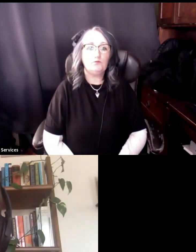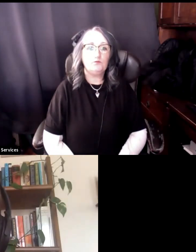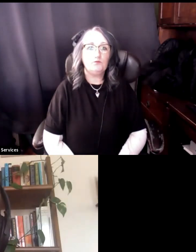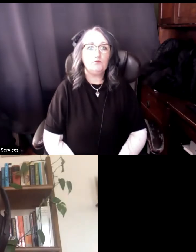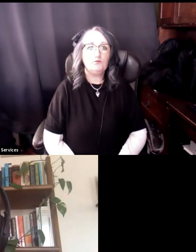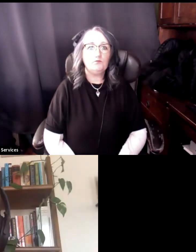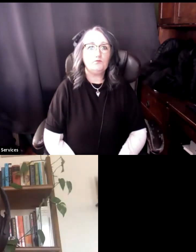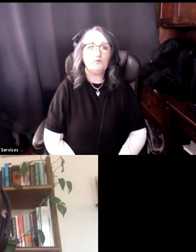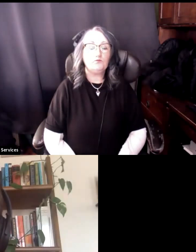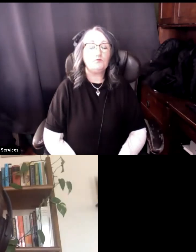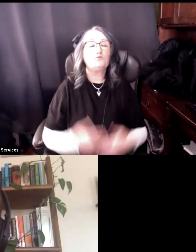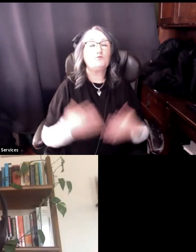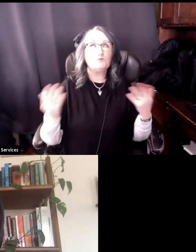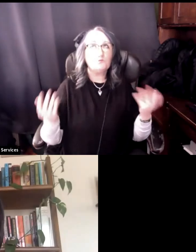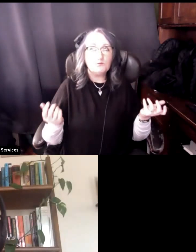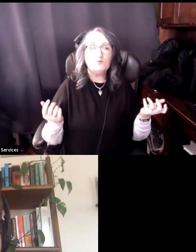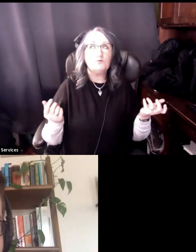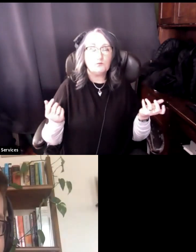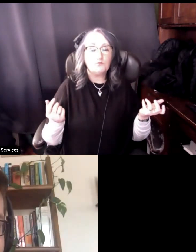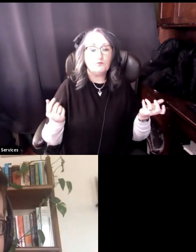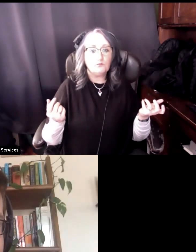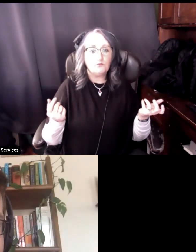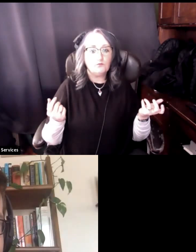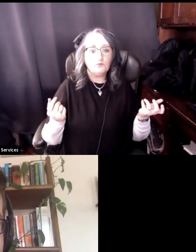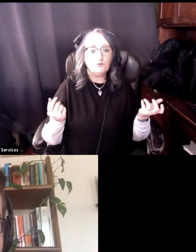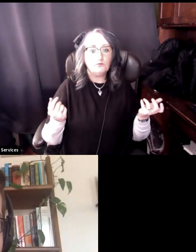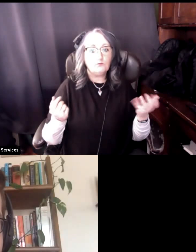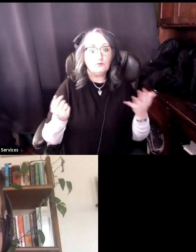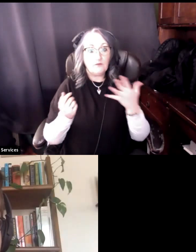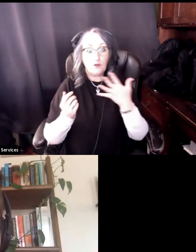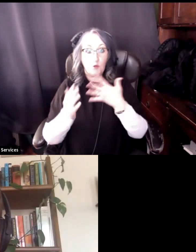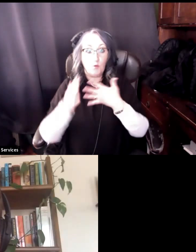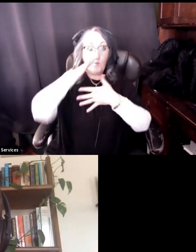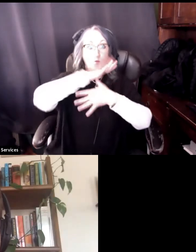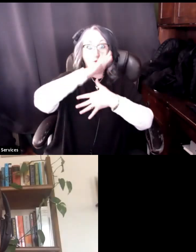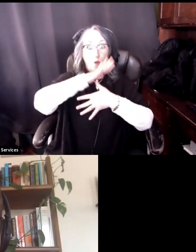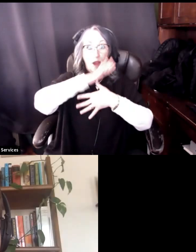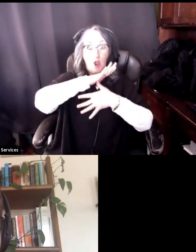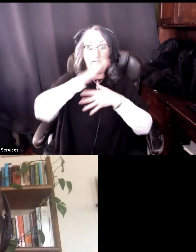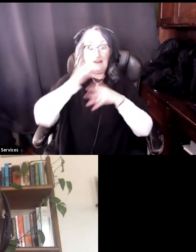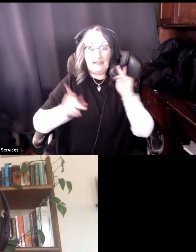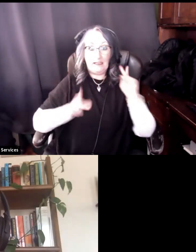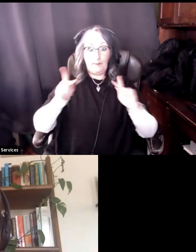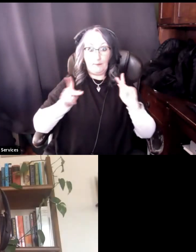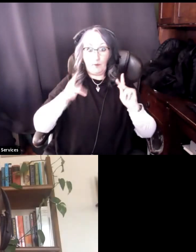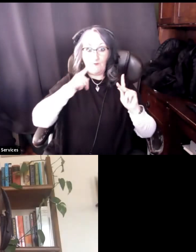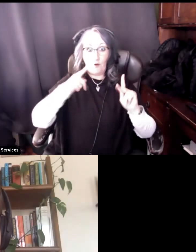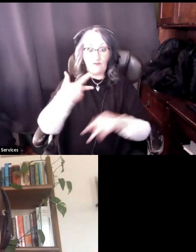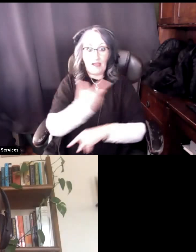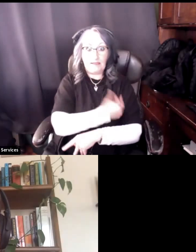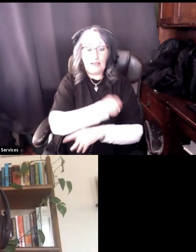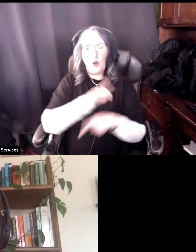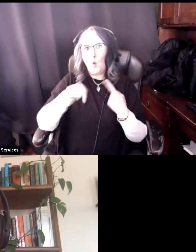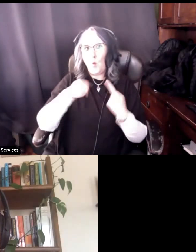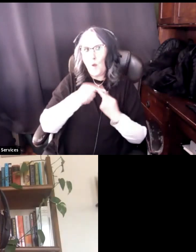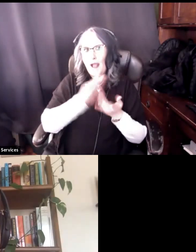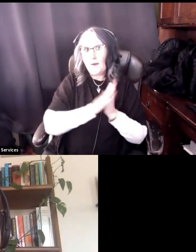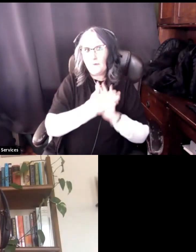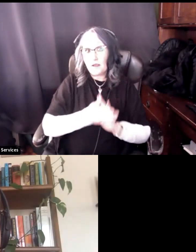In terms of those who are prioritized, and when the eligibility will